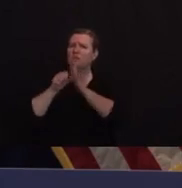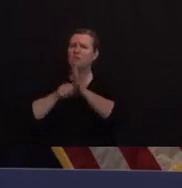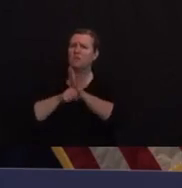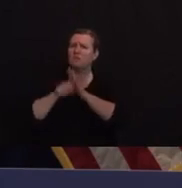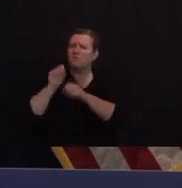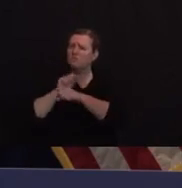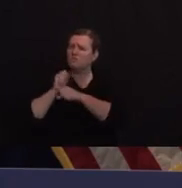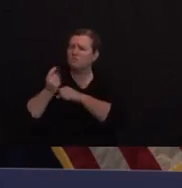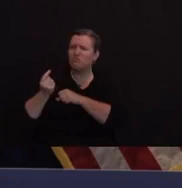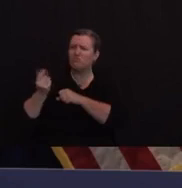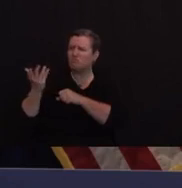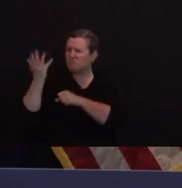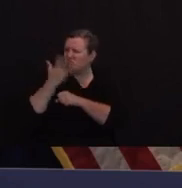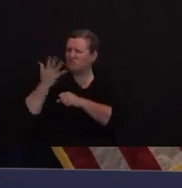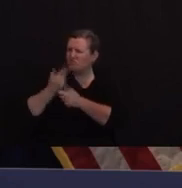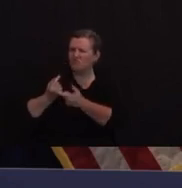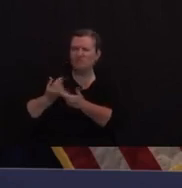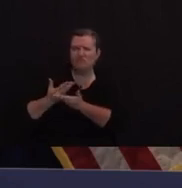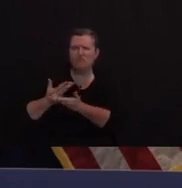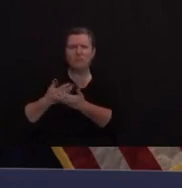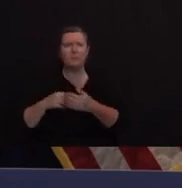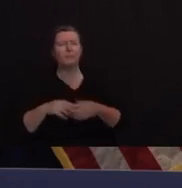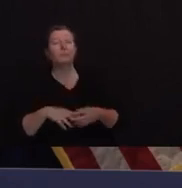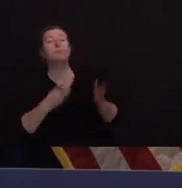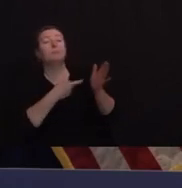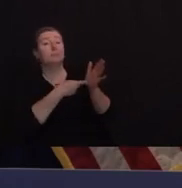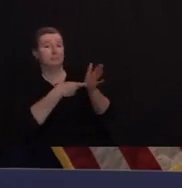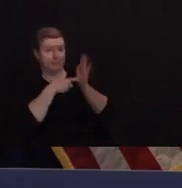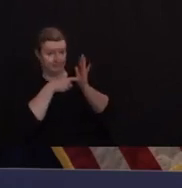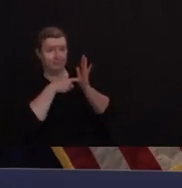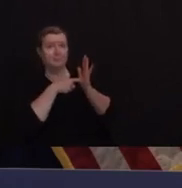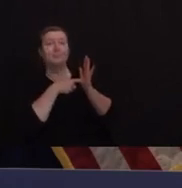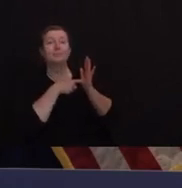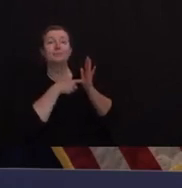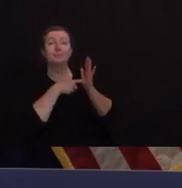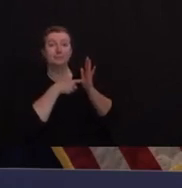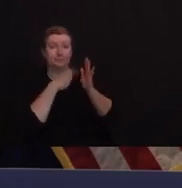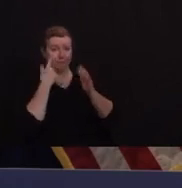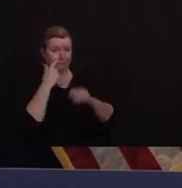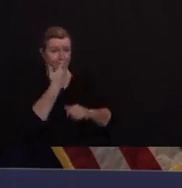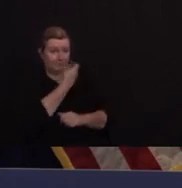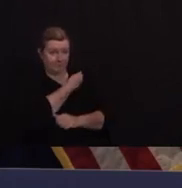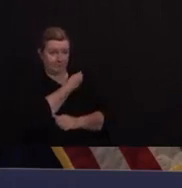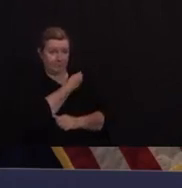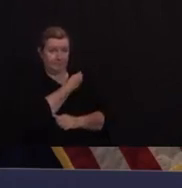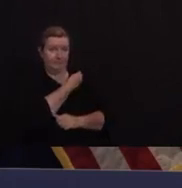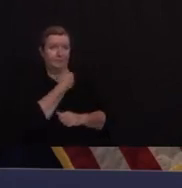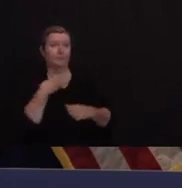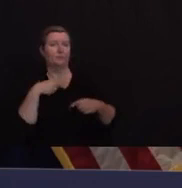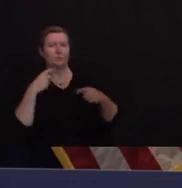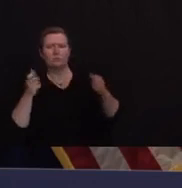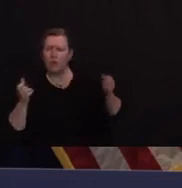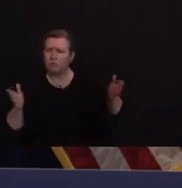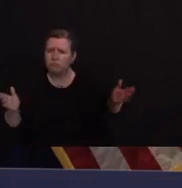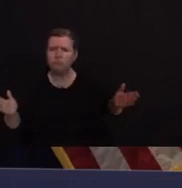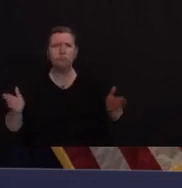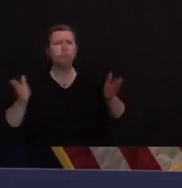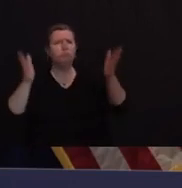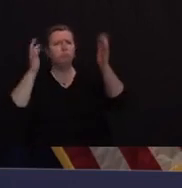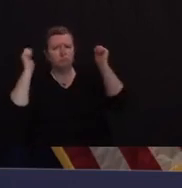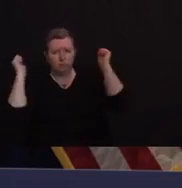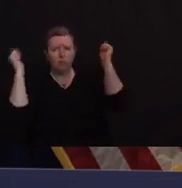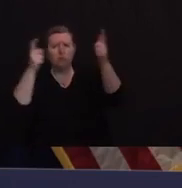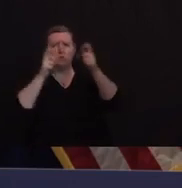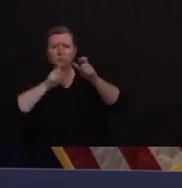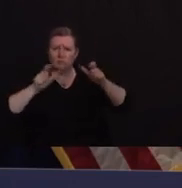emphasize that what we're trying to do is encourage people to get vaccinated, that the fallback, if for a myriad